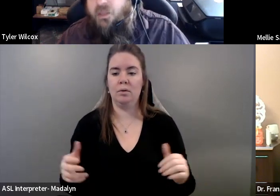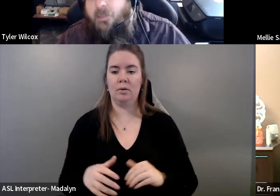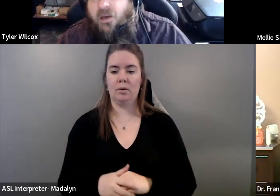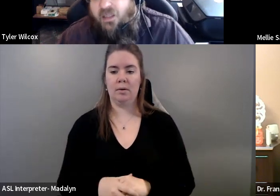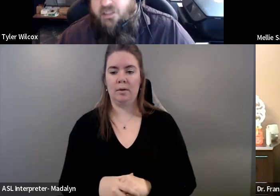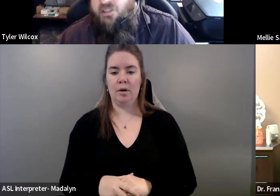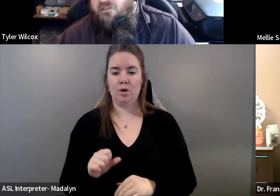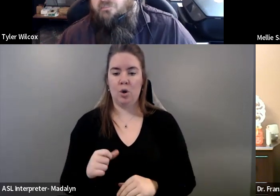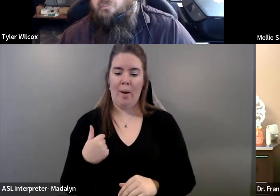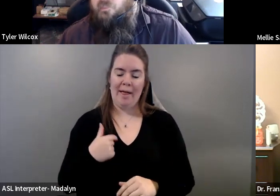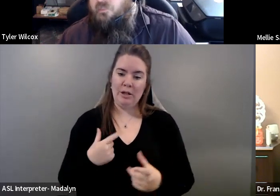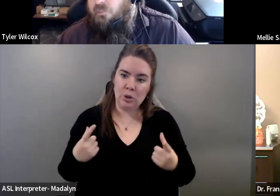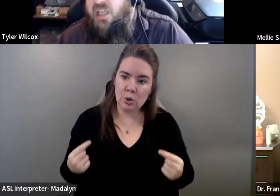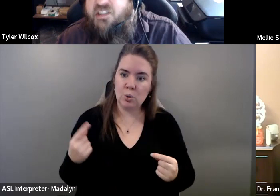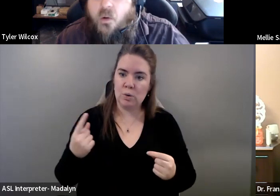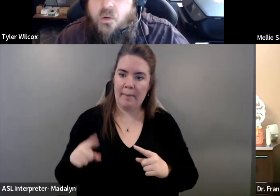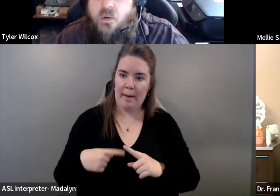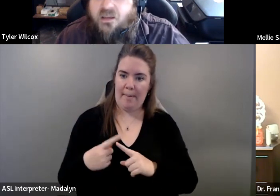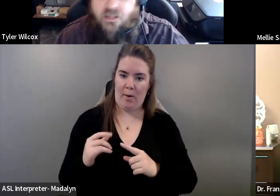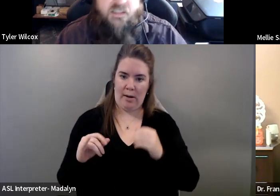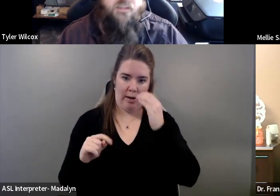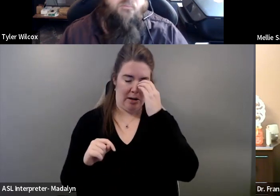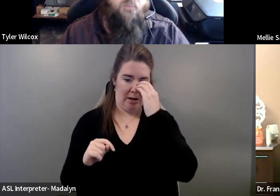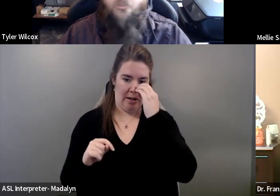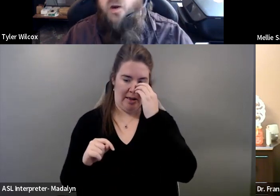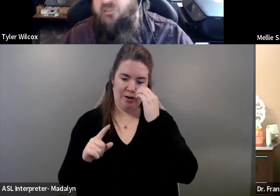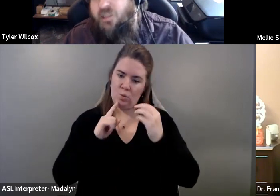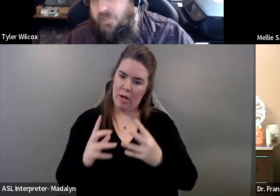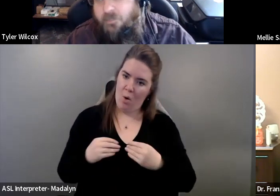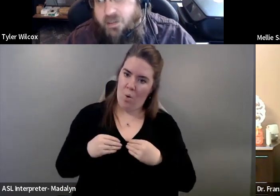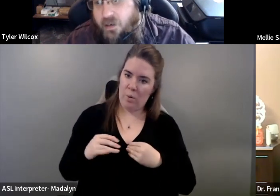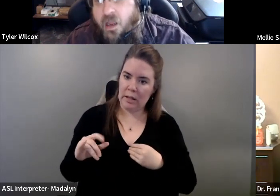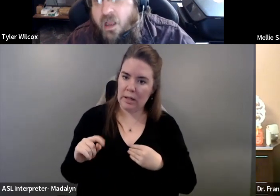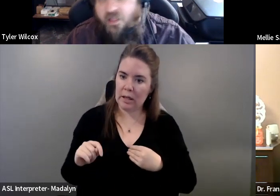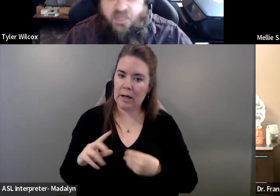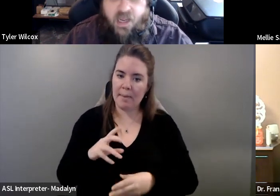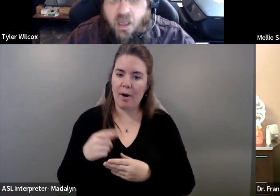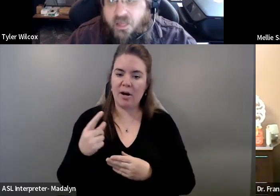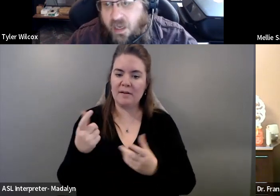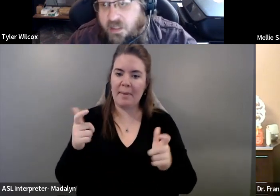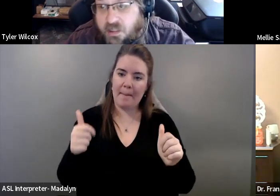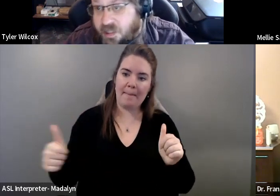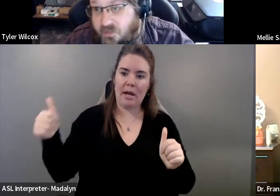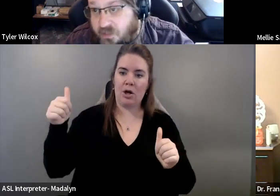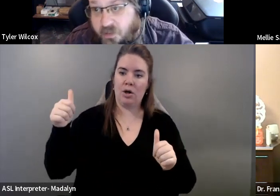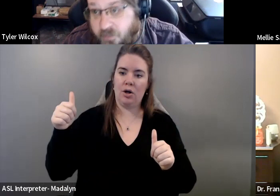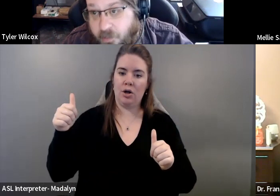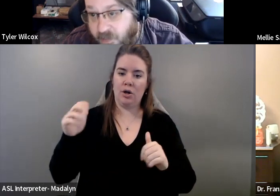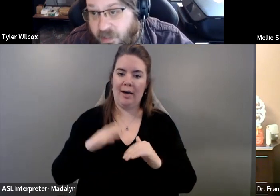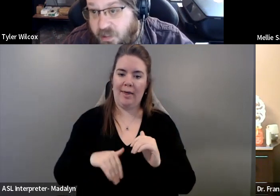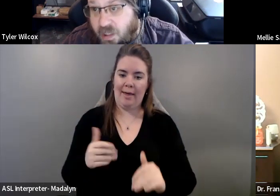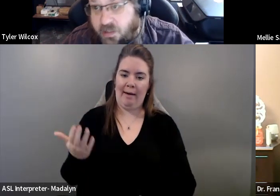do something about it. Let's own it. Let's be a part of something bigger than the